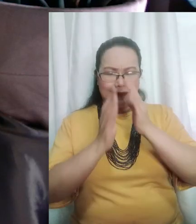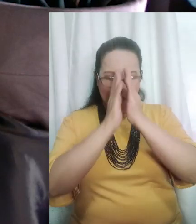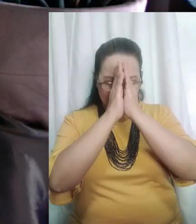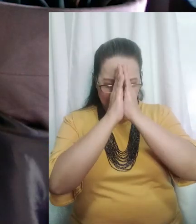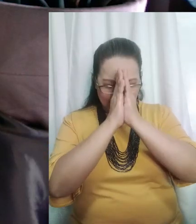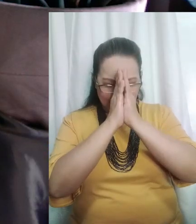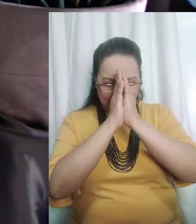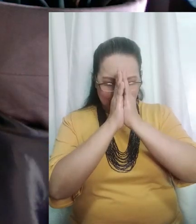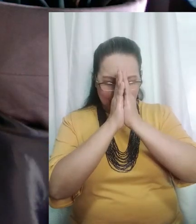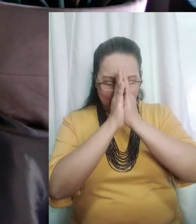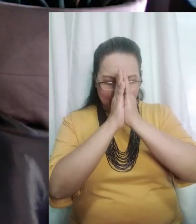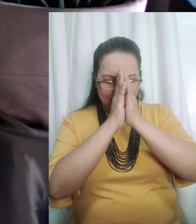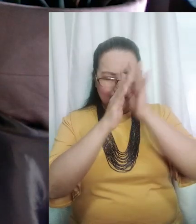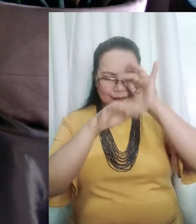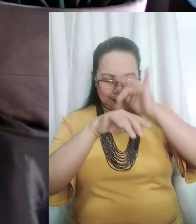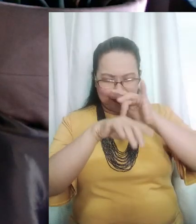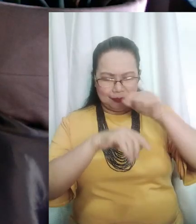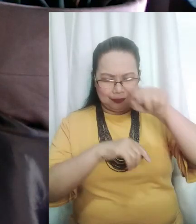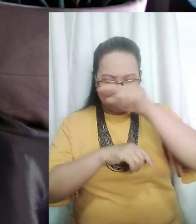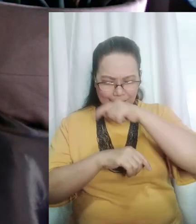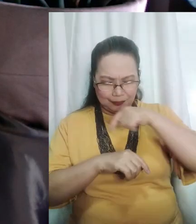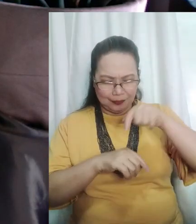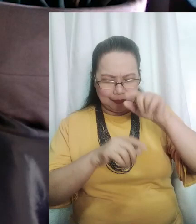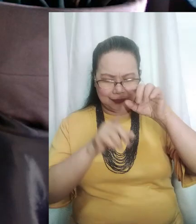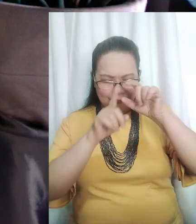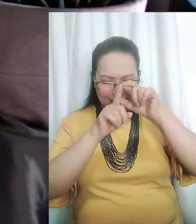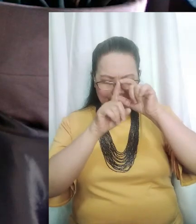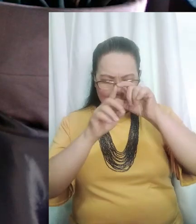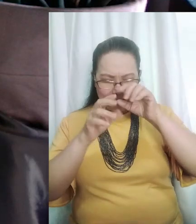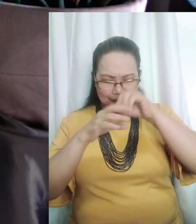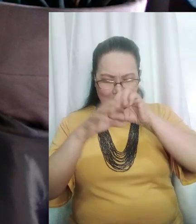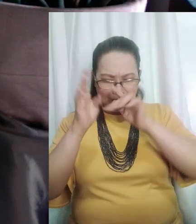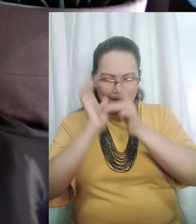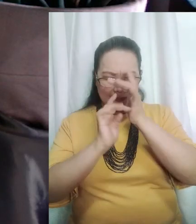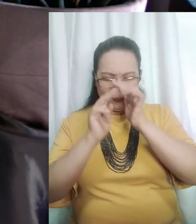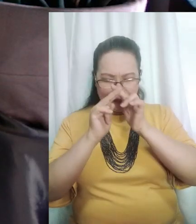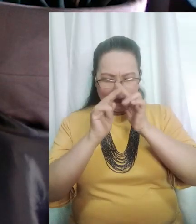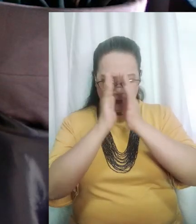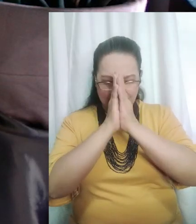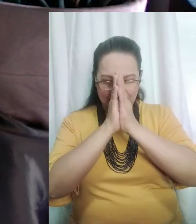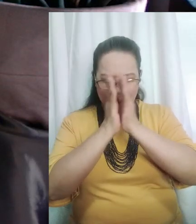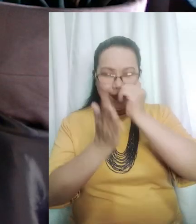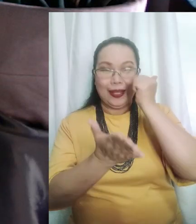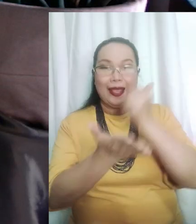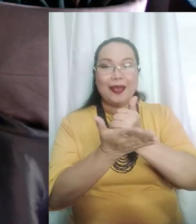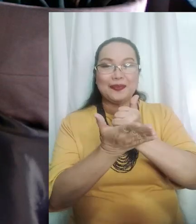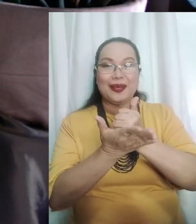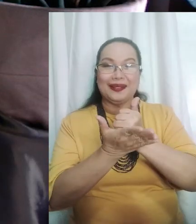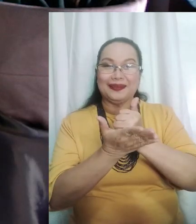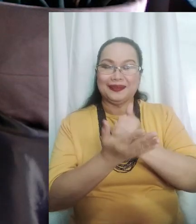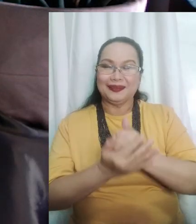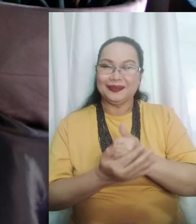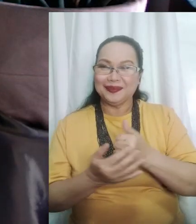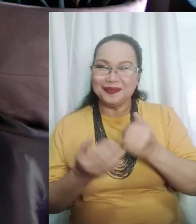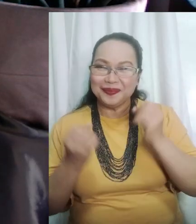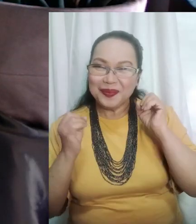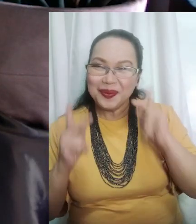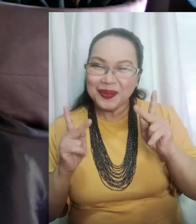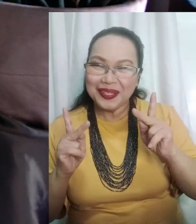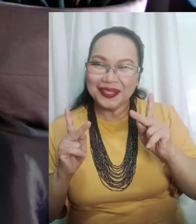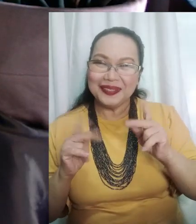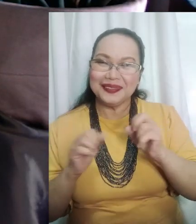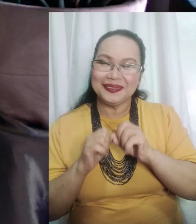you, send the word to me and to all of us. In Jesus' name we pray. Amen.